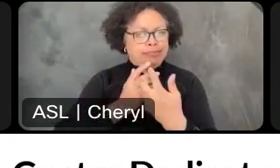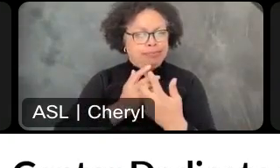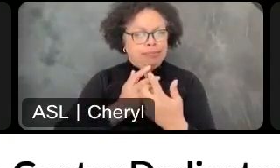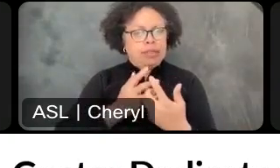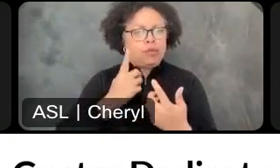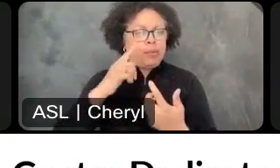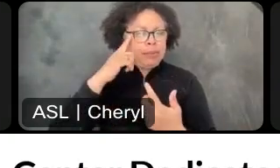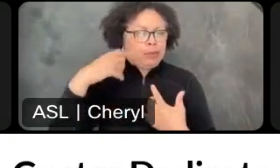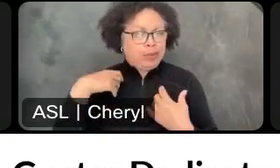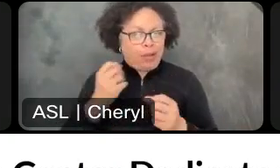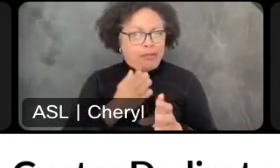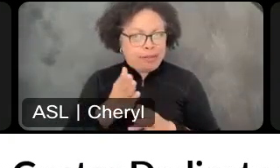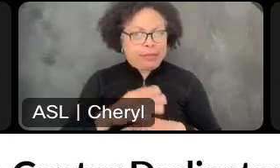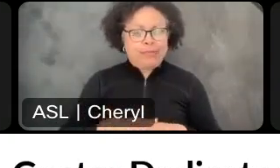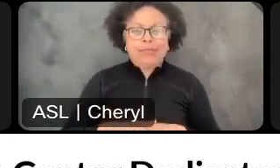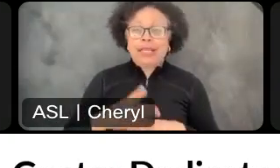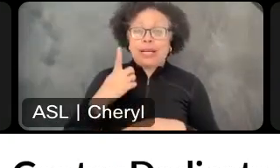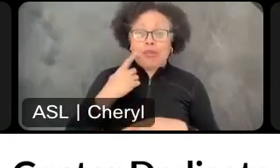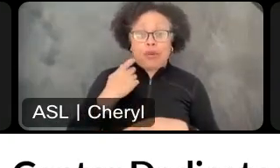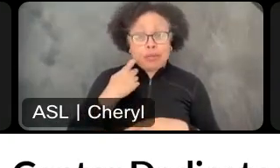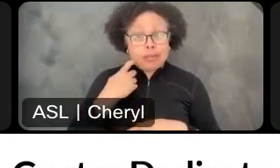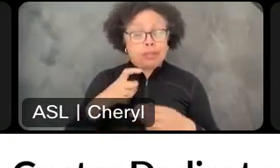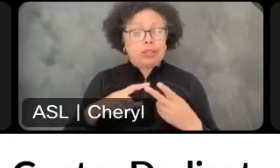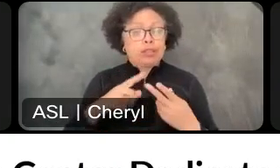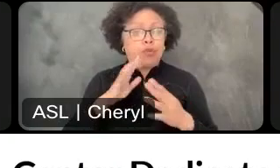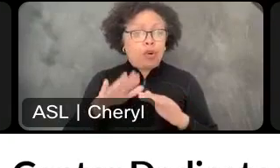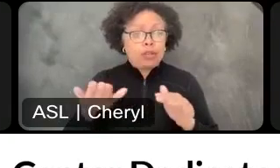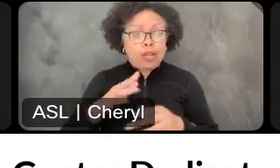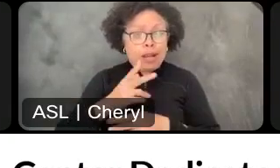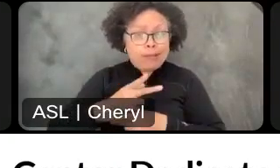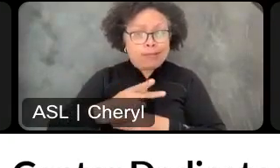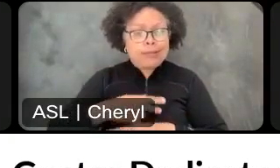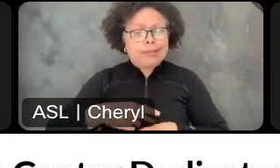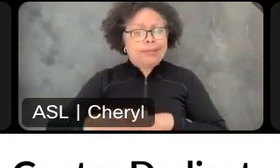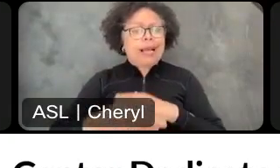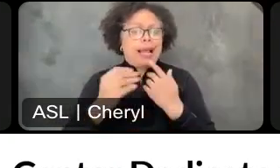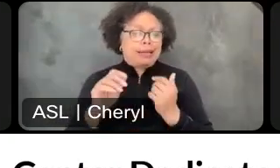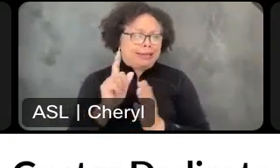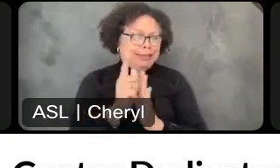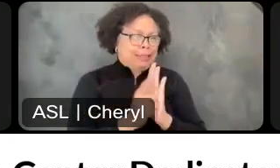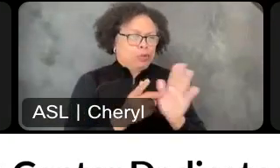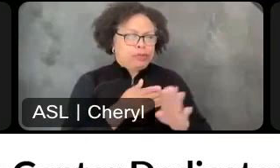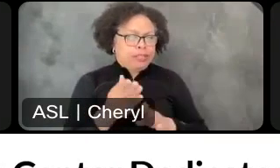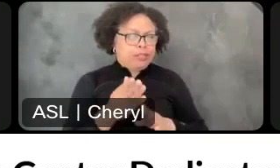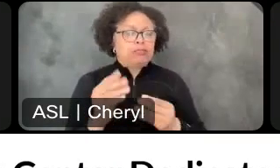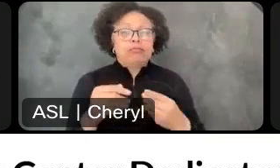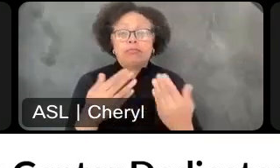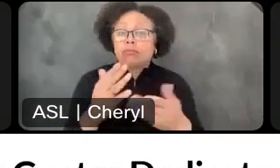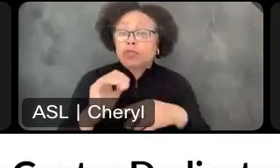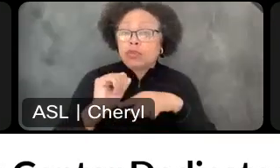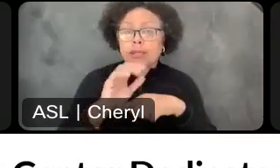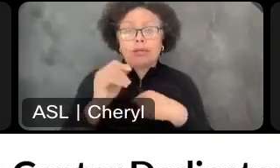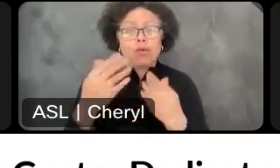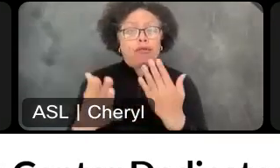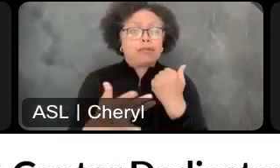health, substance use, child welfare, and legal fields. We offer training and technical